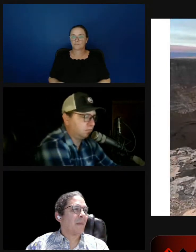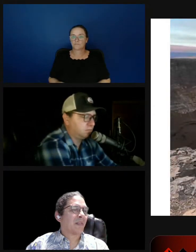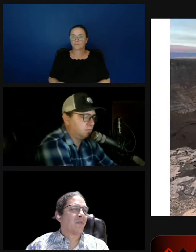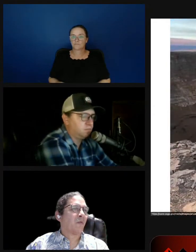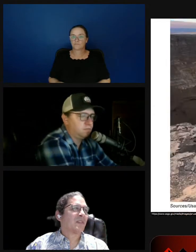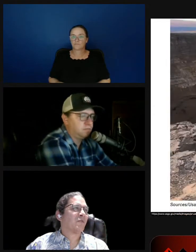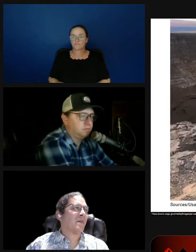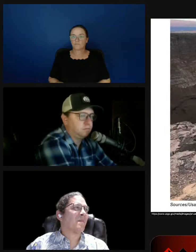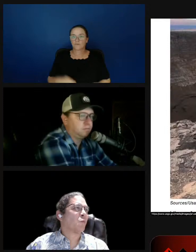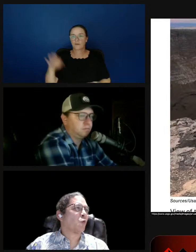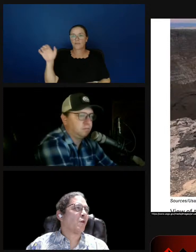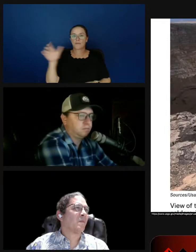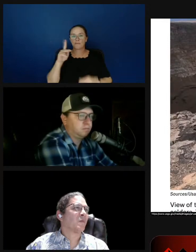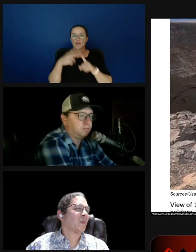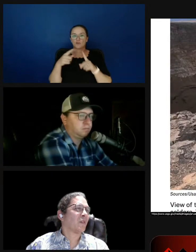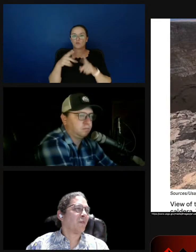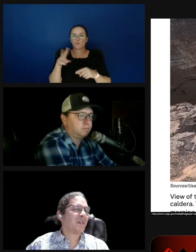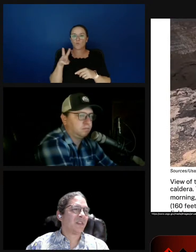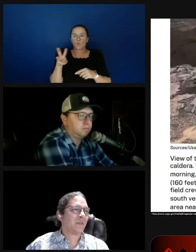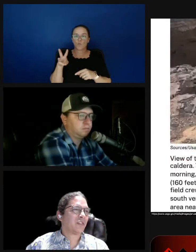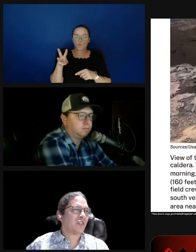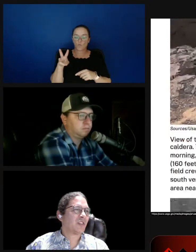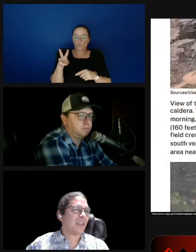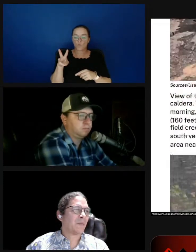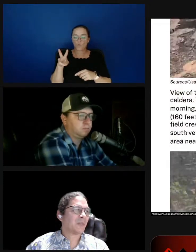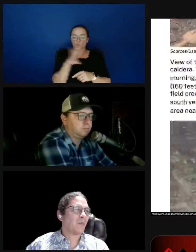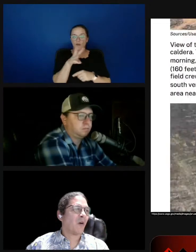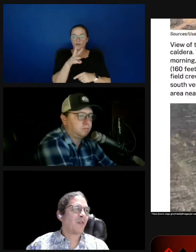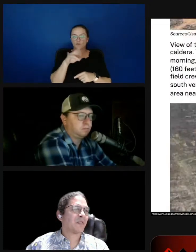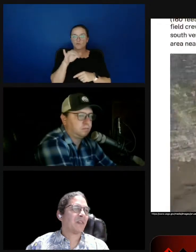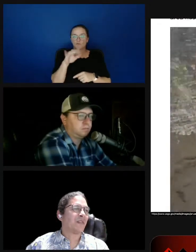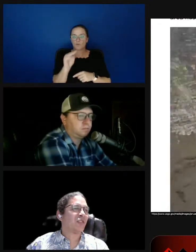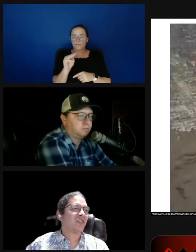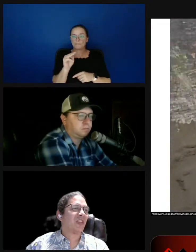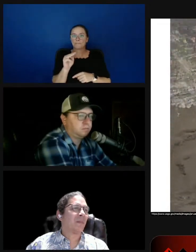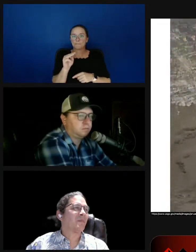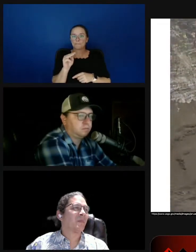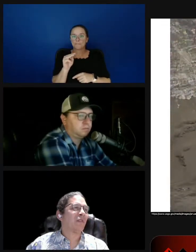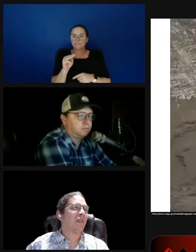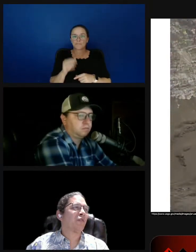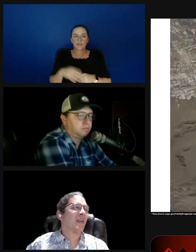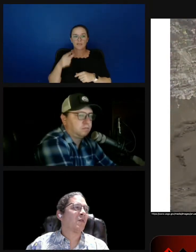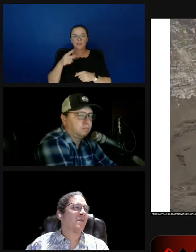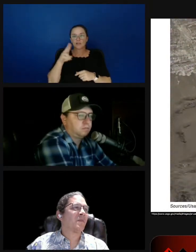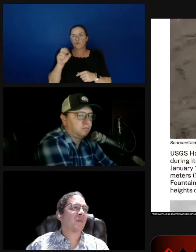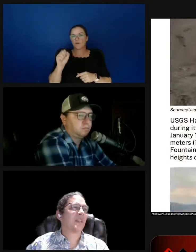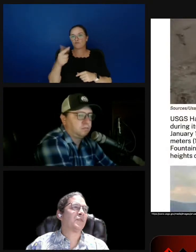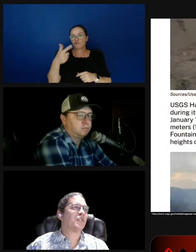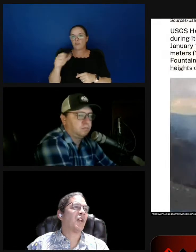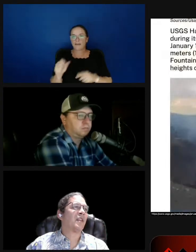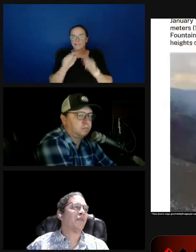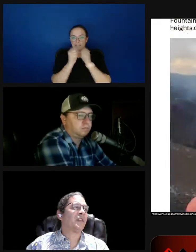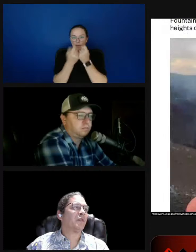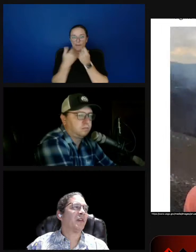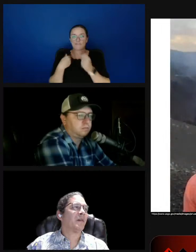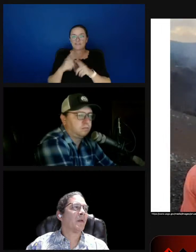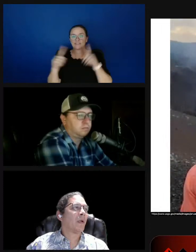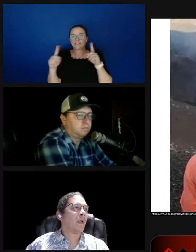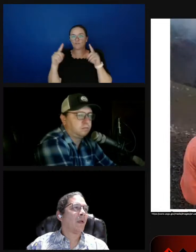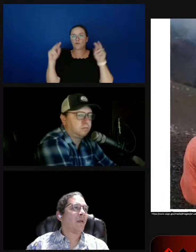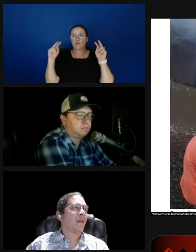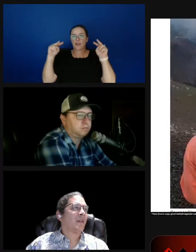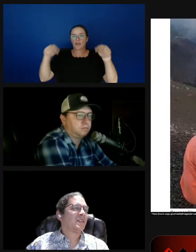And then back to the west rim, where the rest of the USGS team or some others of the USGS team have a different angle, as we just saw in that video